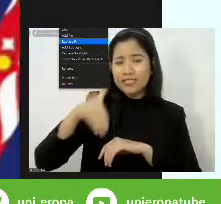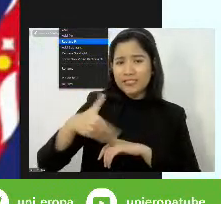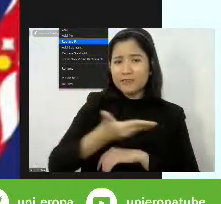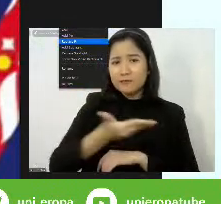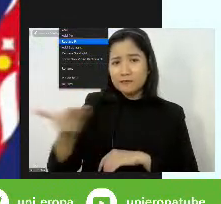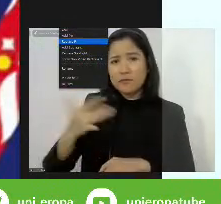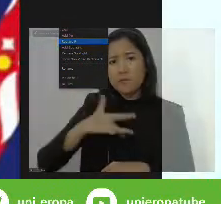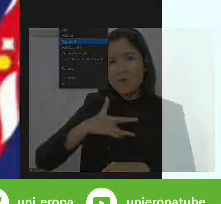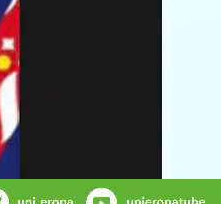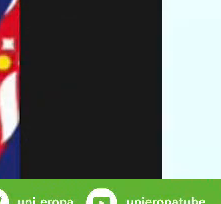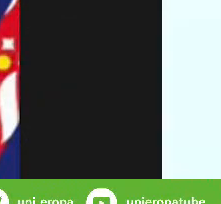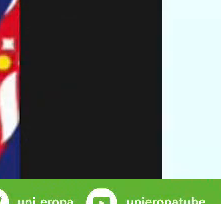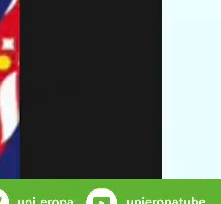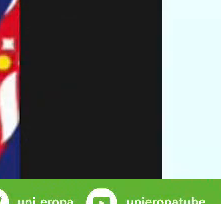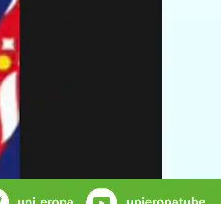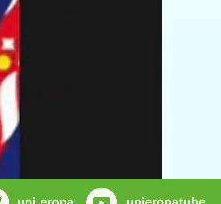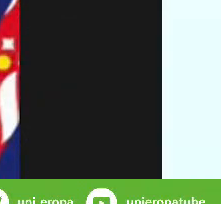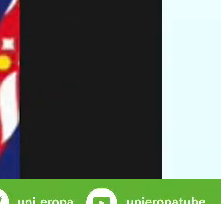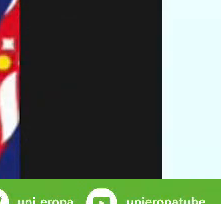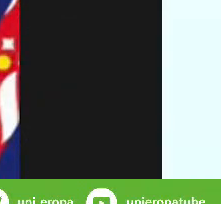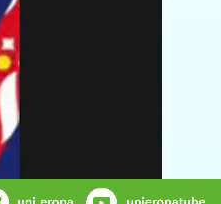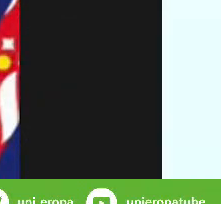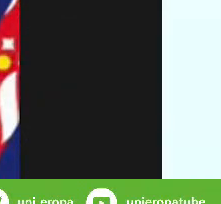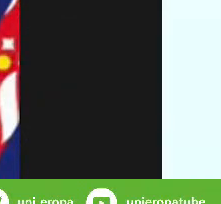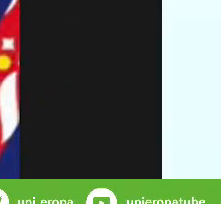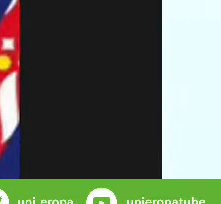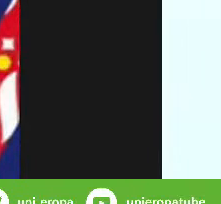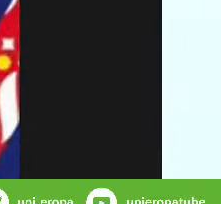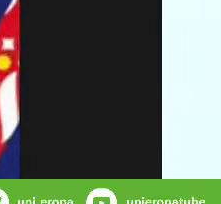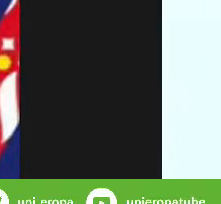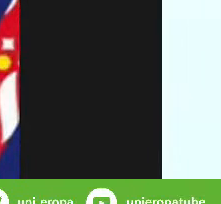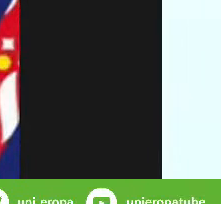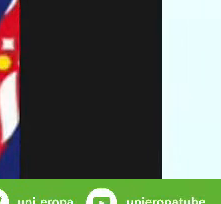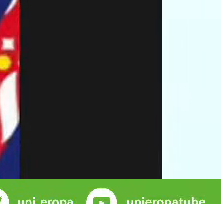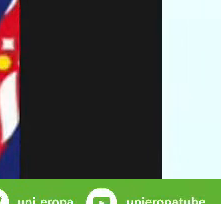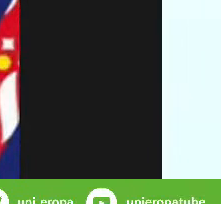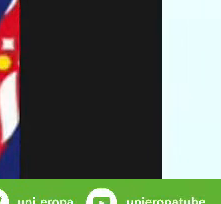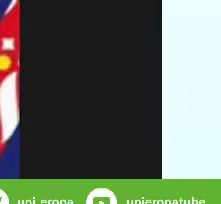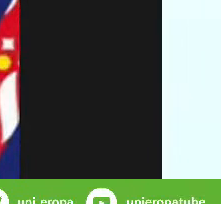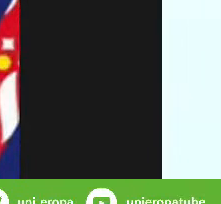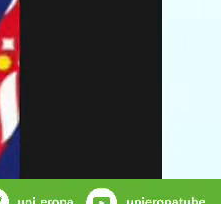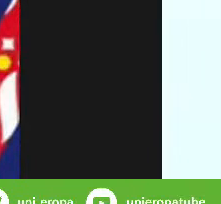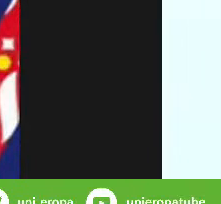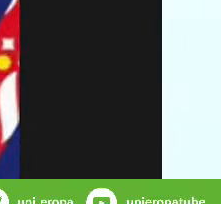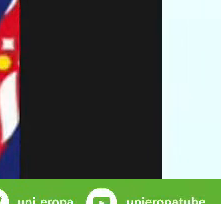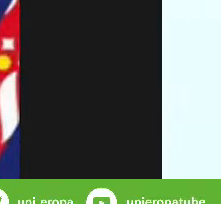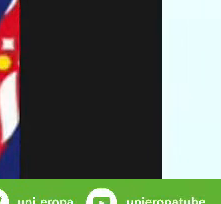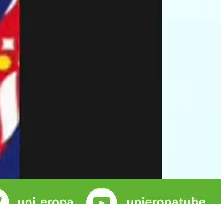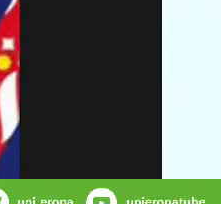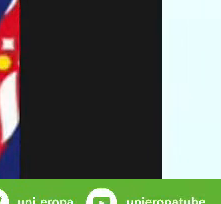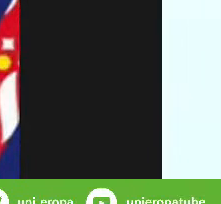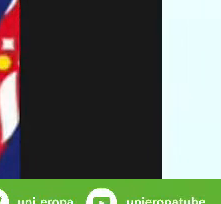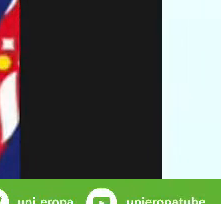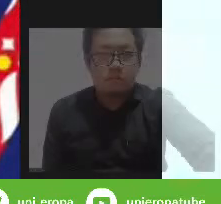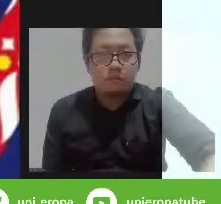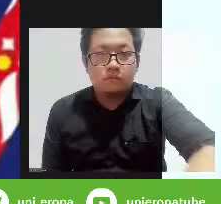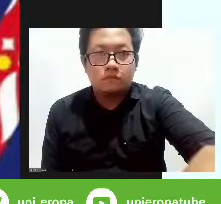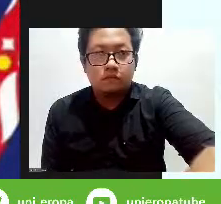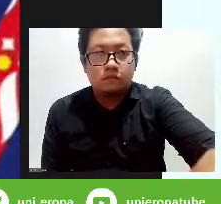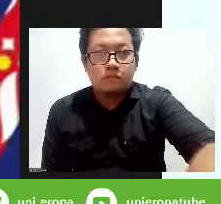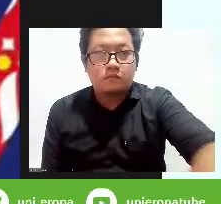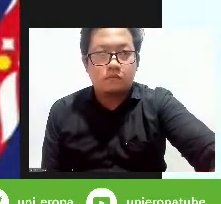about love everyday life and play your and my father is very